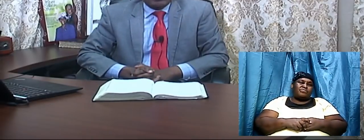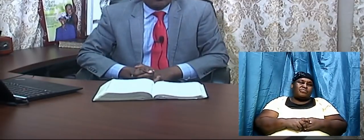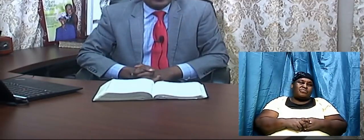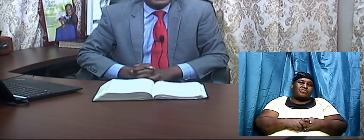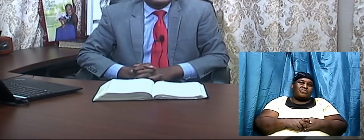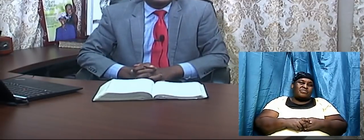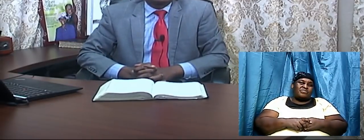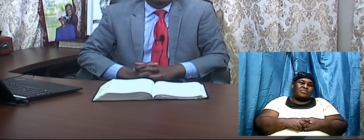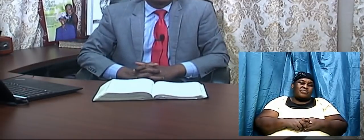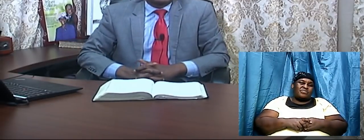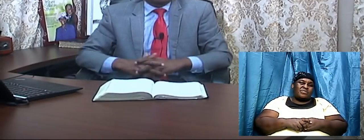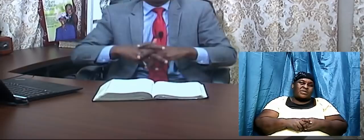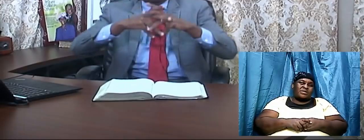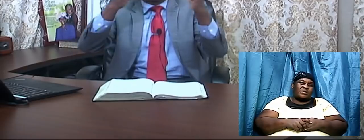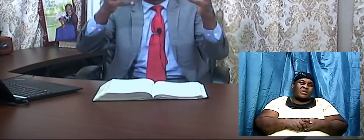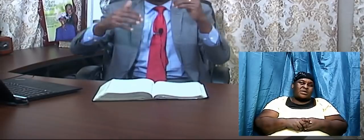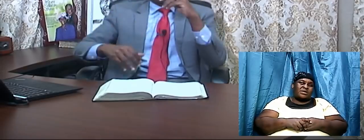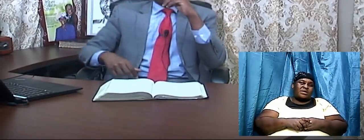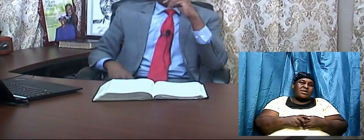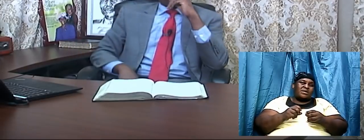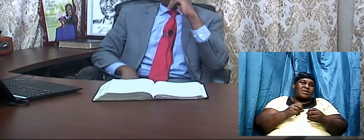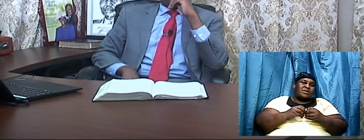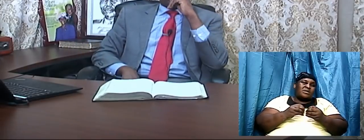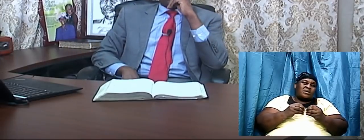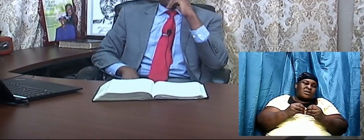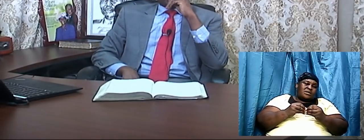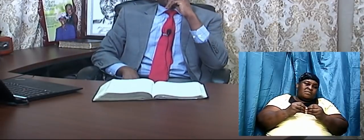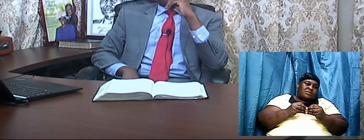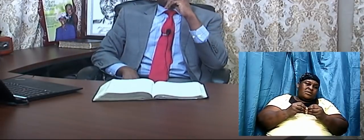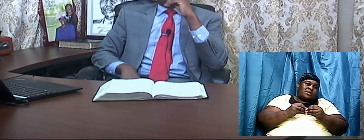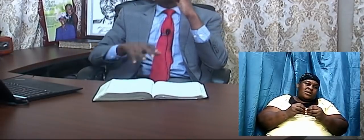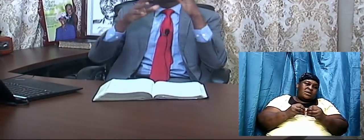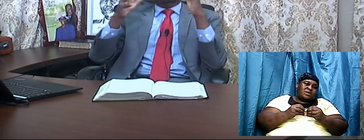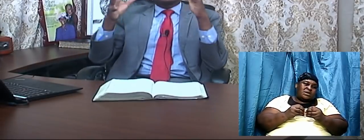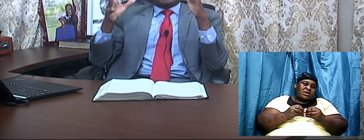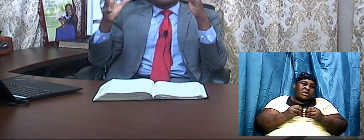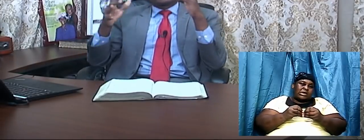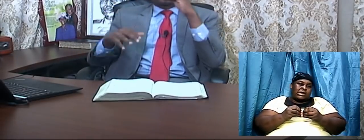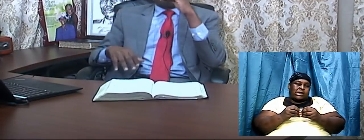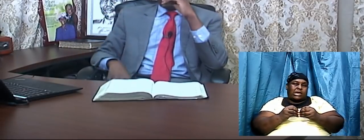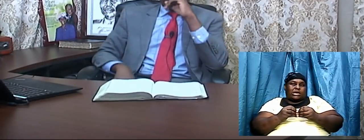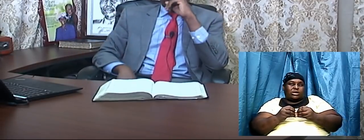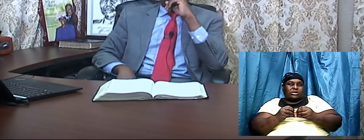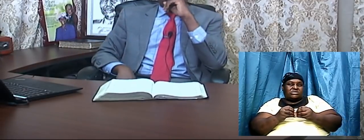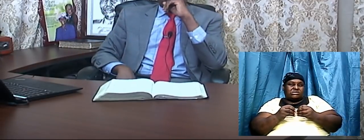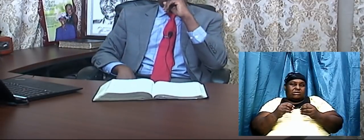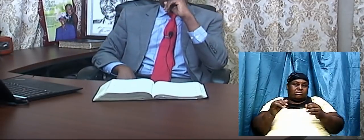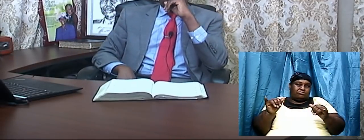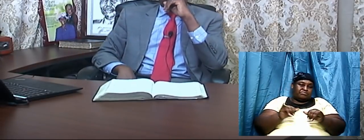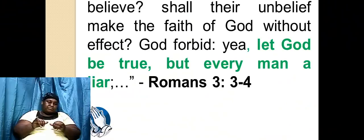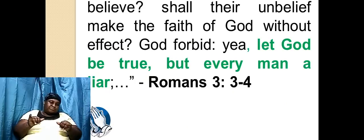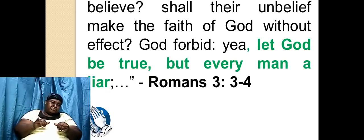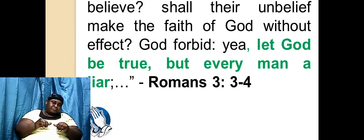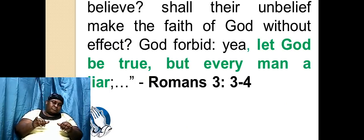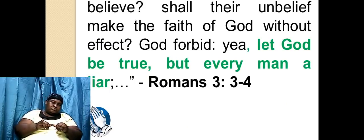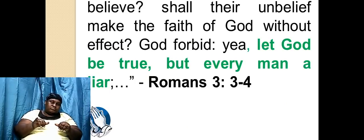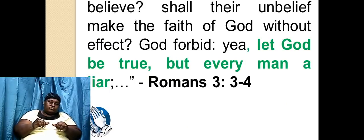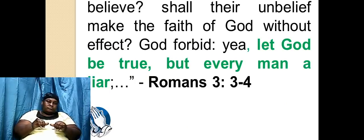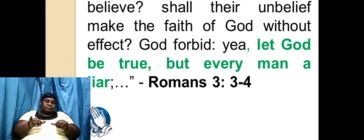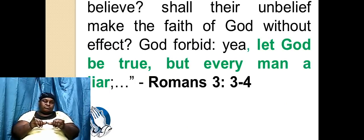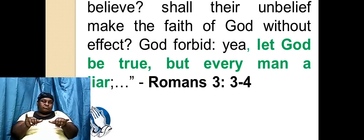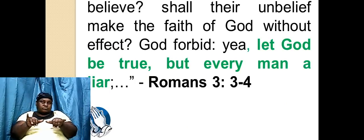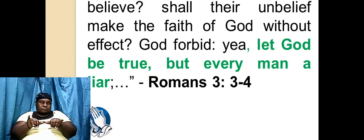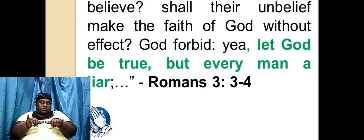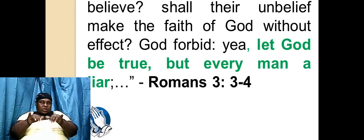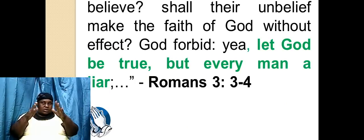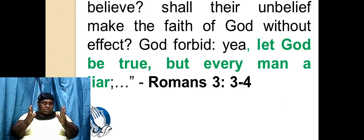and while I wait for it to come up you are going to see on your screen something that most of